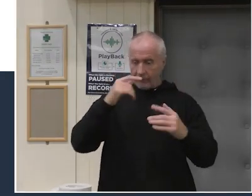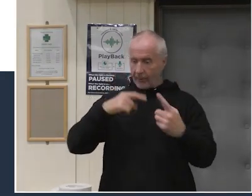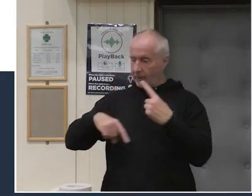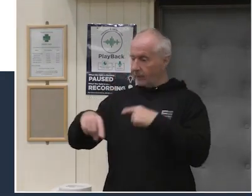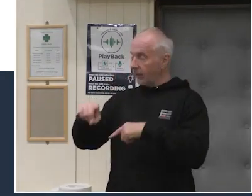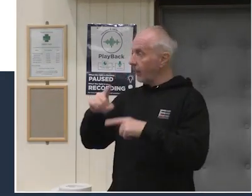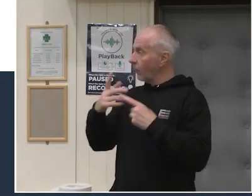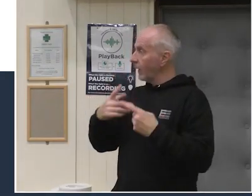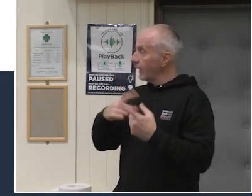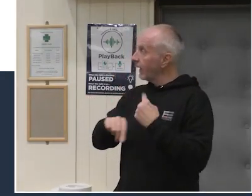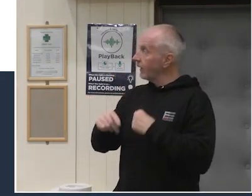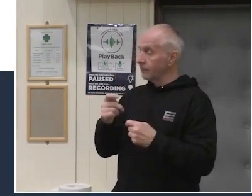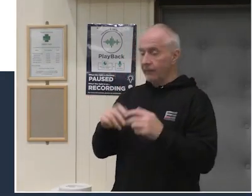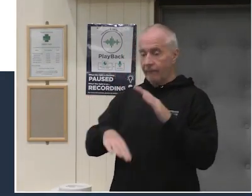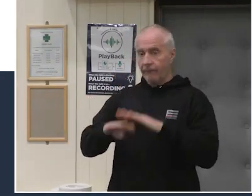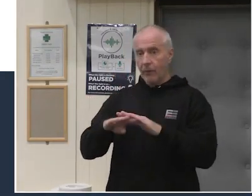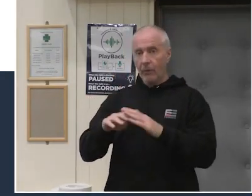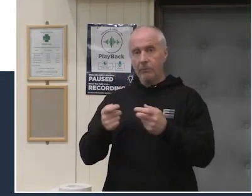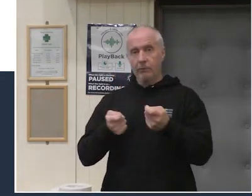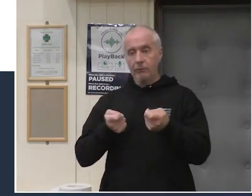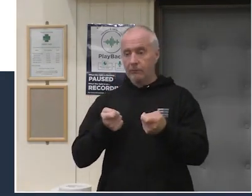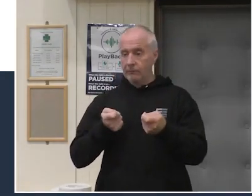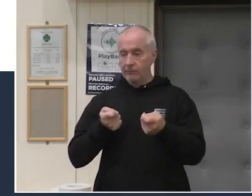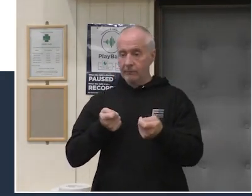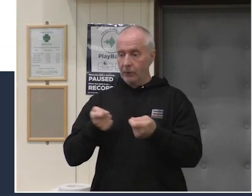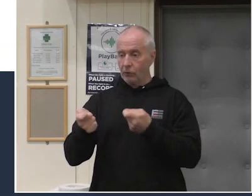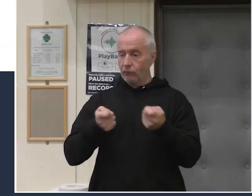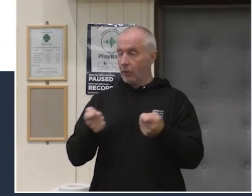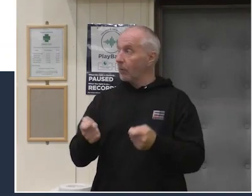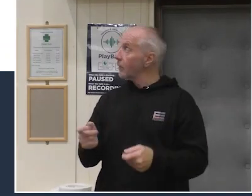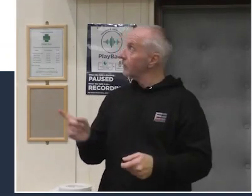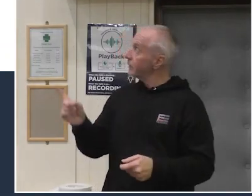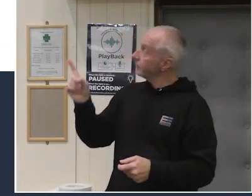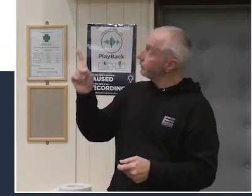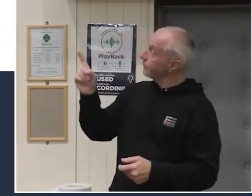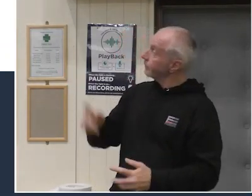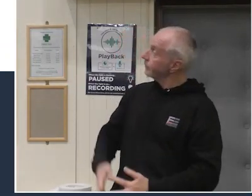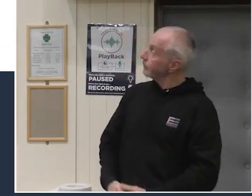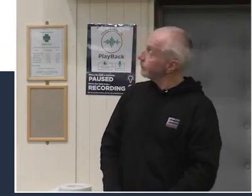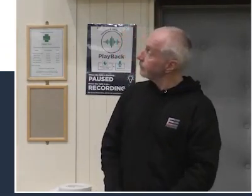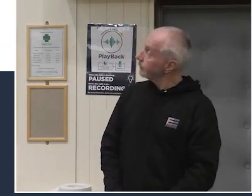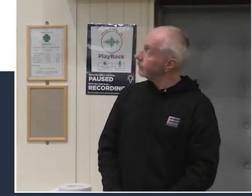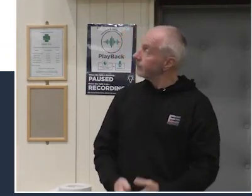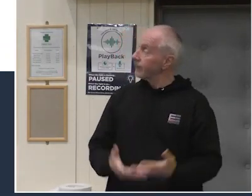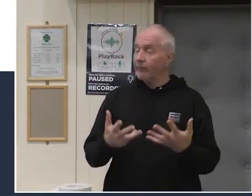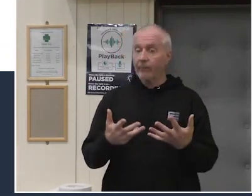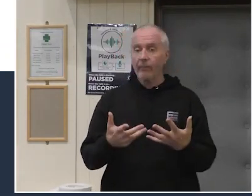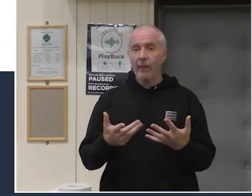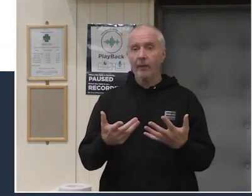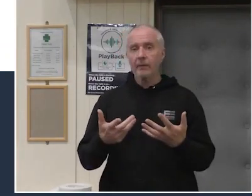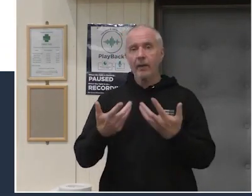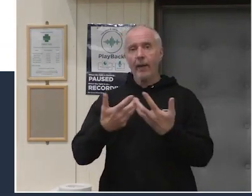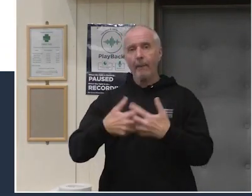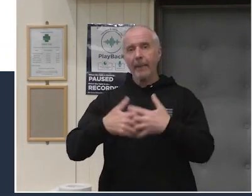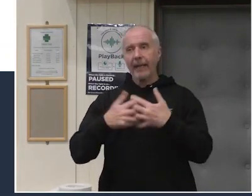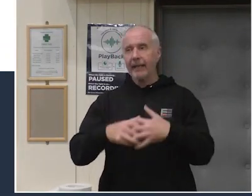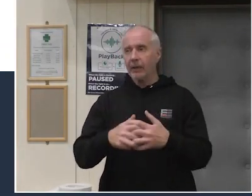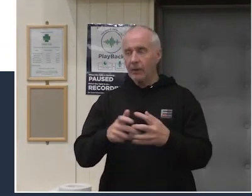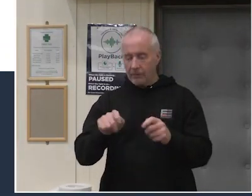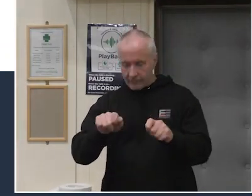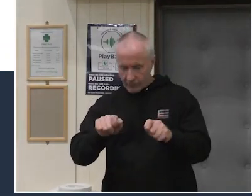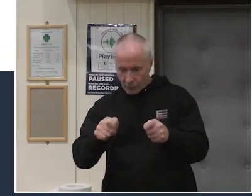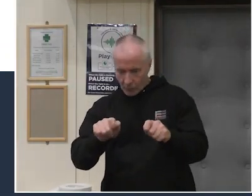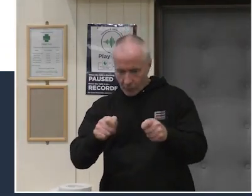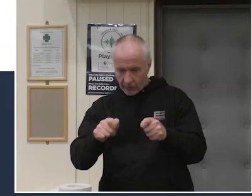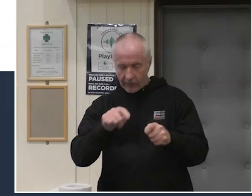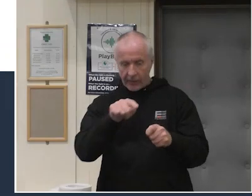control of this now. So, we're good there. Mechanical tuning, mentioned everything seizes up. Well, no